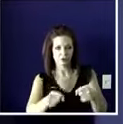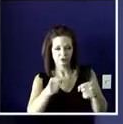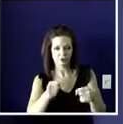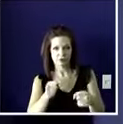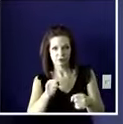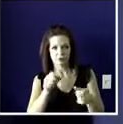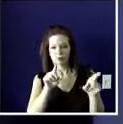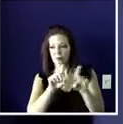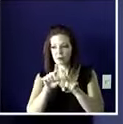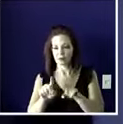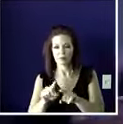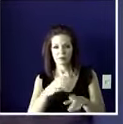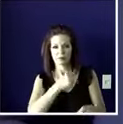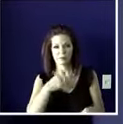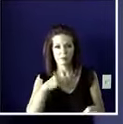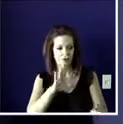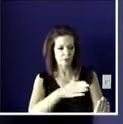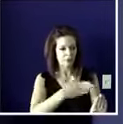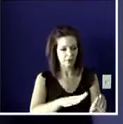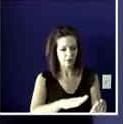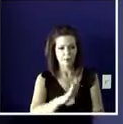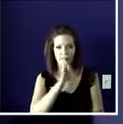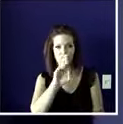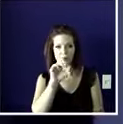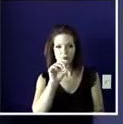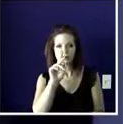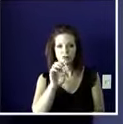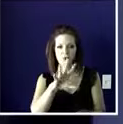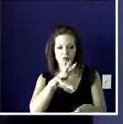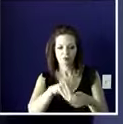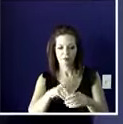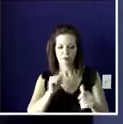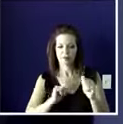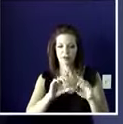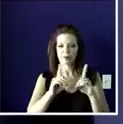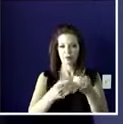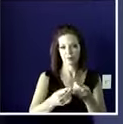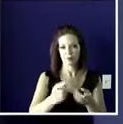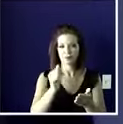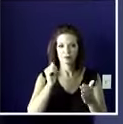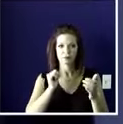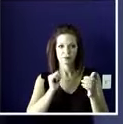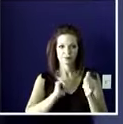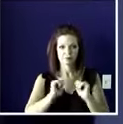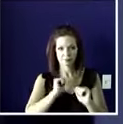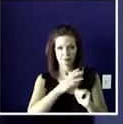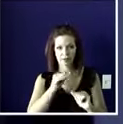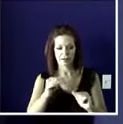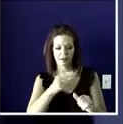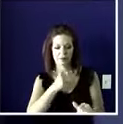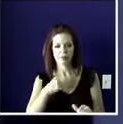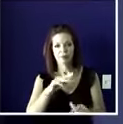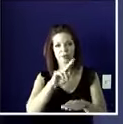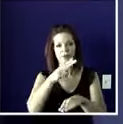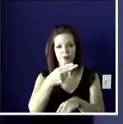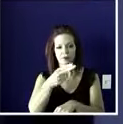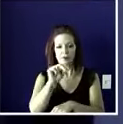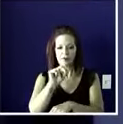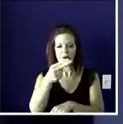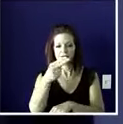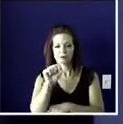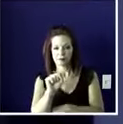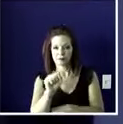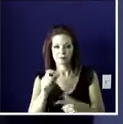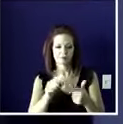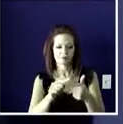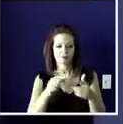outstanding choir member, Brooke was a cast member of a number of our theater department productions and a member of the National Honor Society, Renaissance